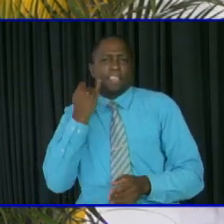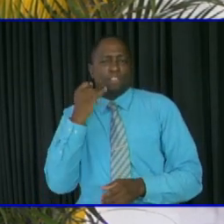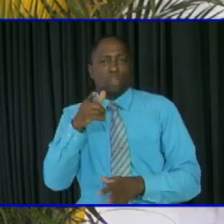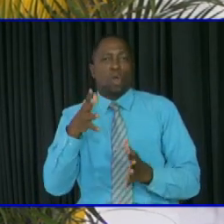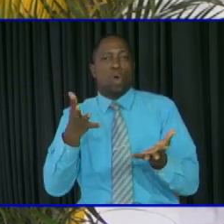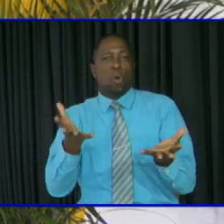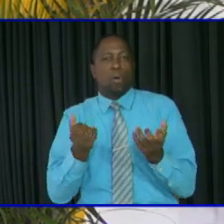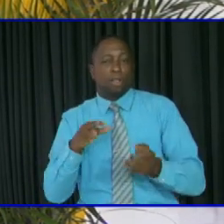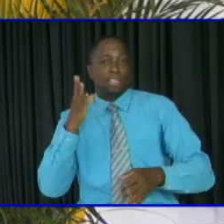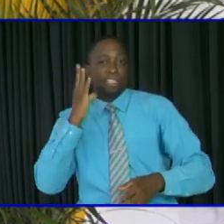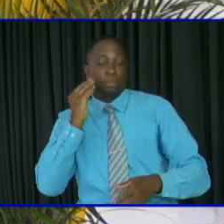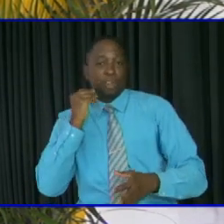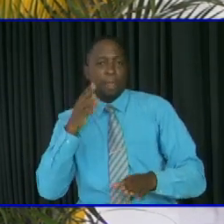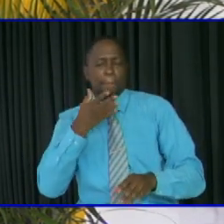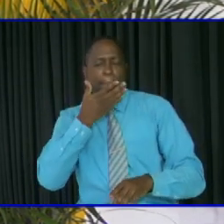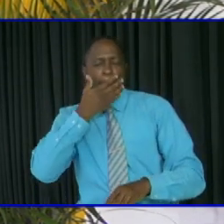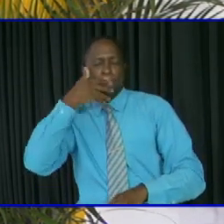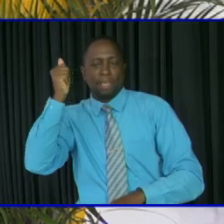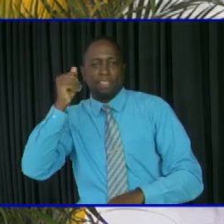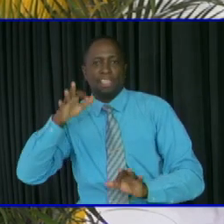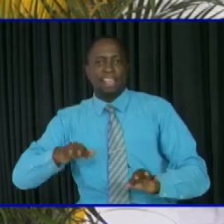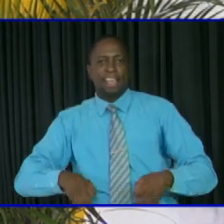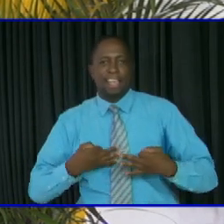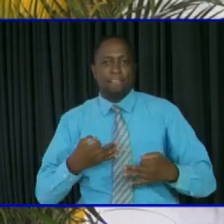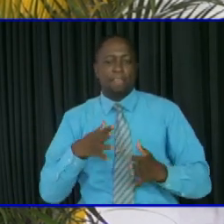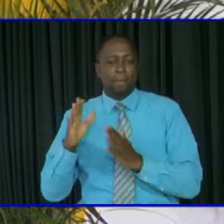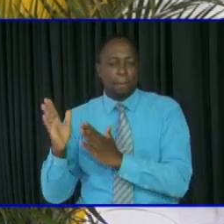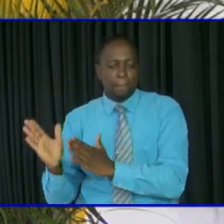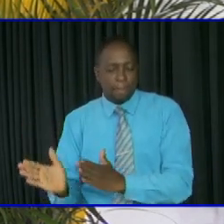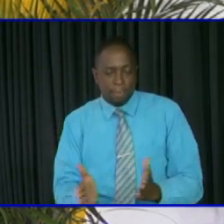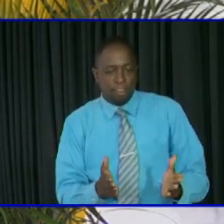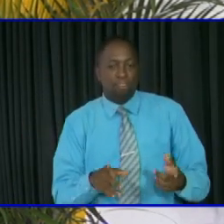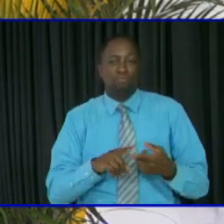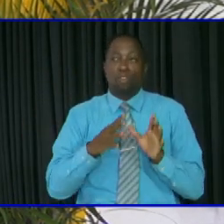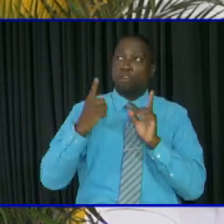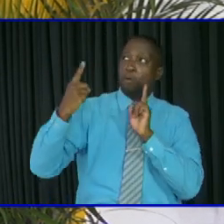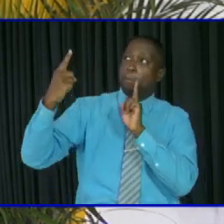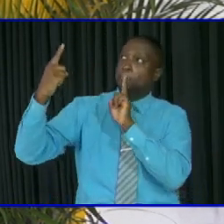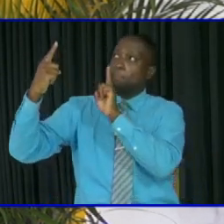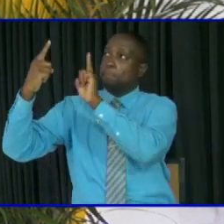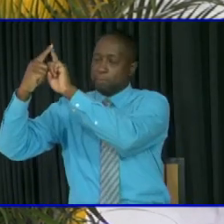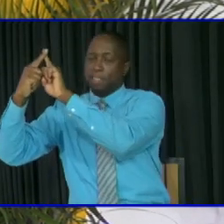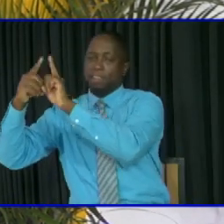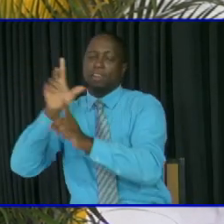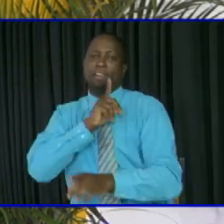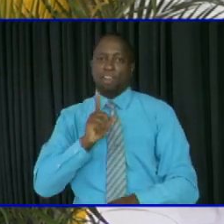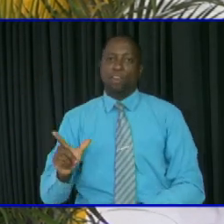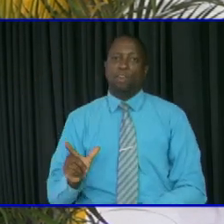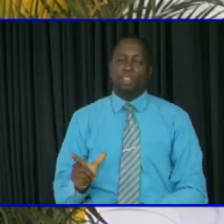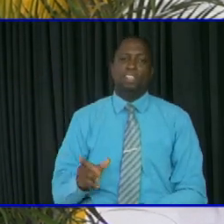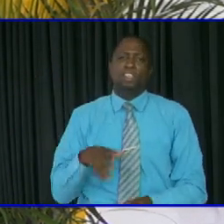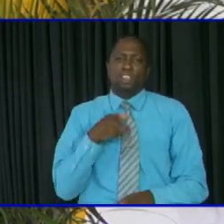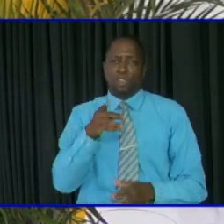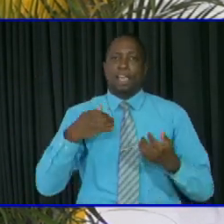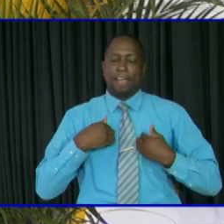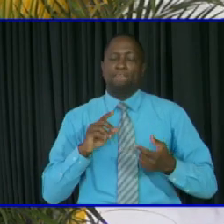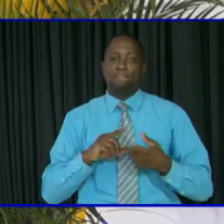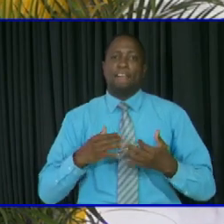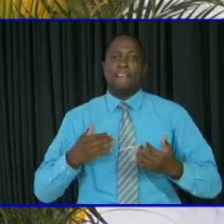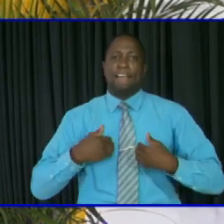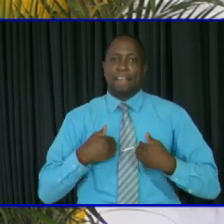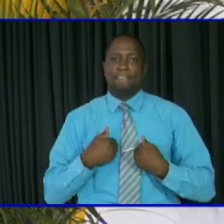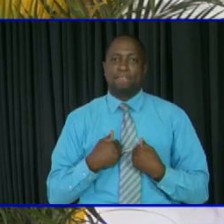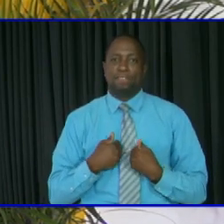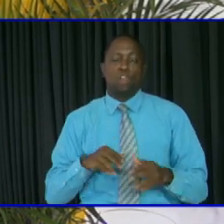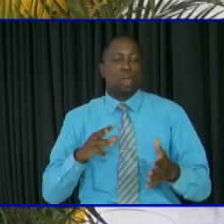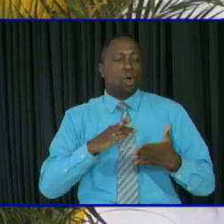experience better life, if you want to be prepared to meet your Lord and your God, you got to have a full dose